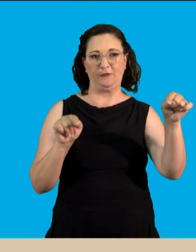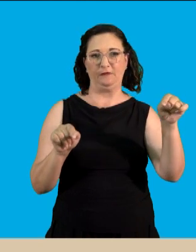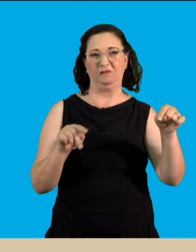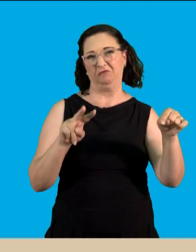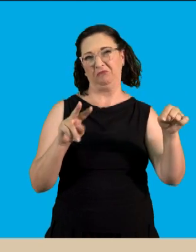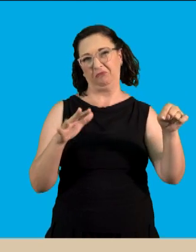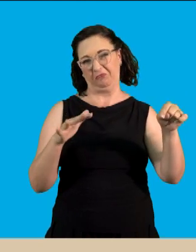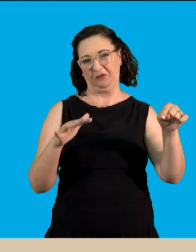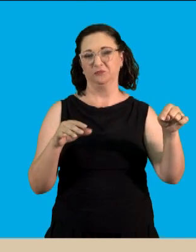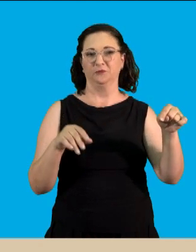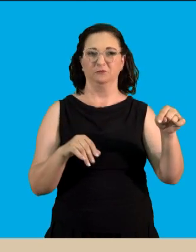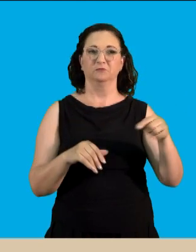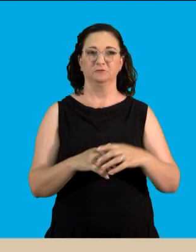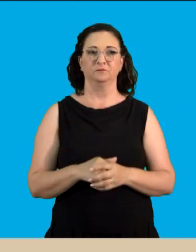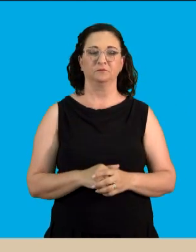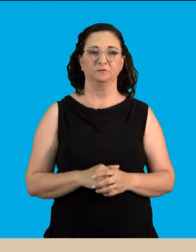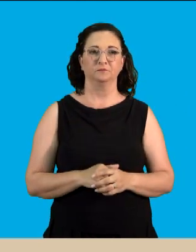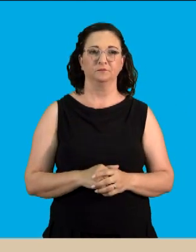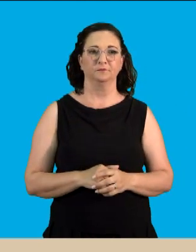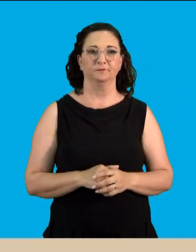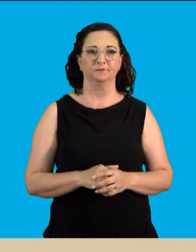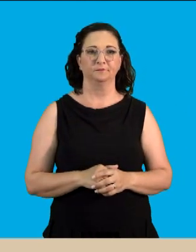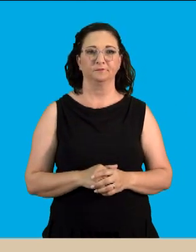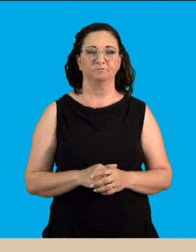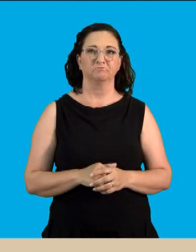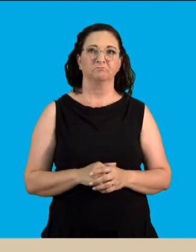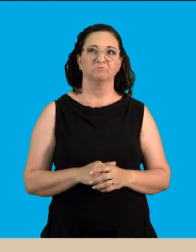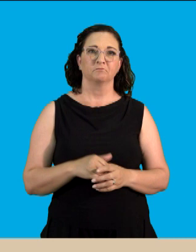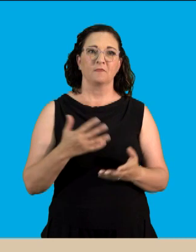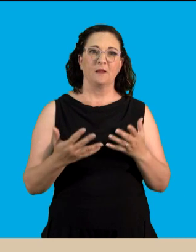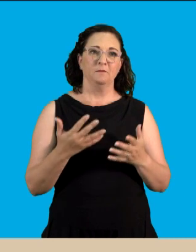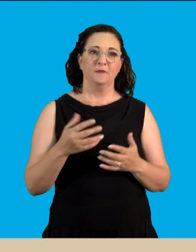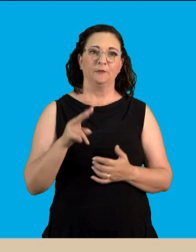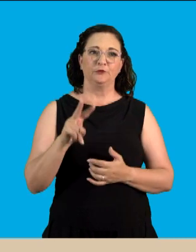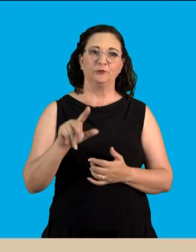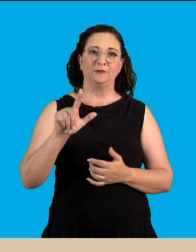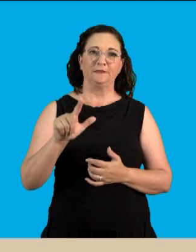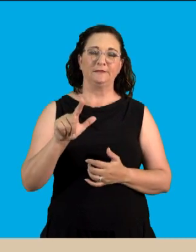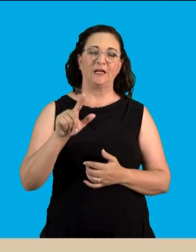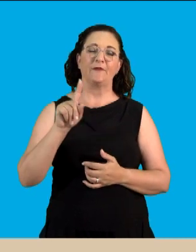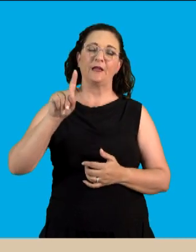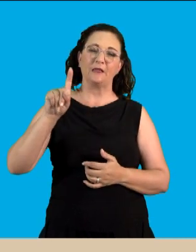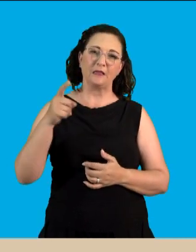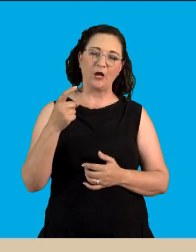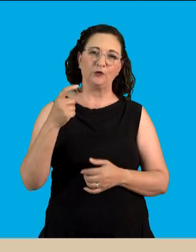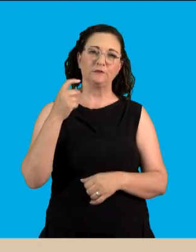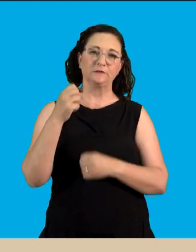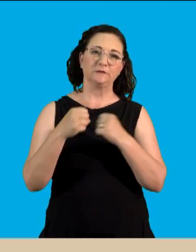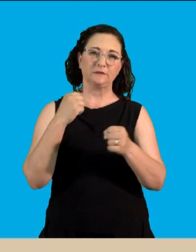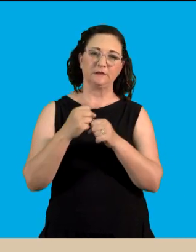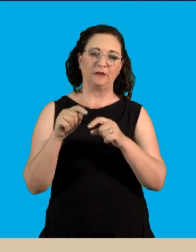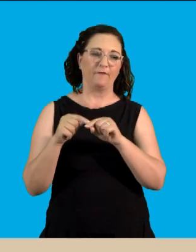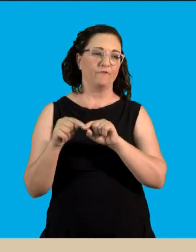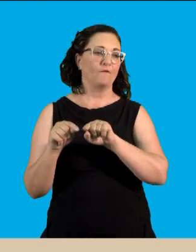the bulge to the location of where the sun is, it takes about 27,000 light years